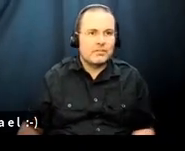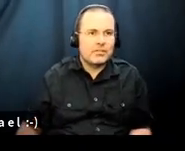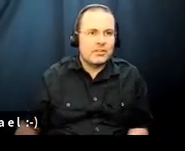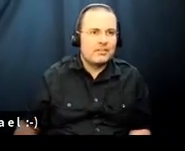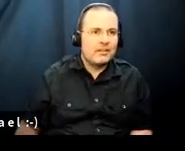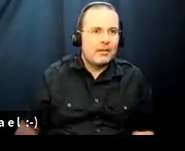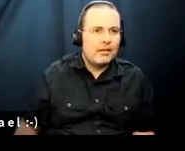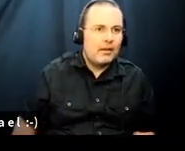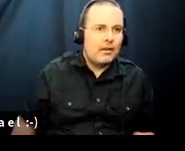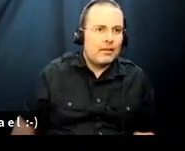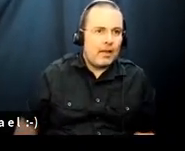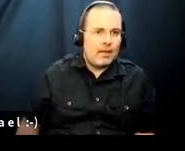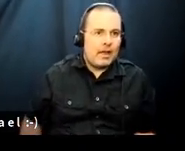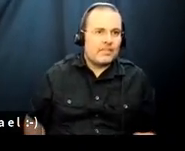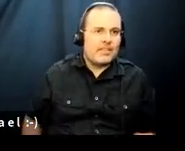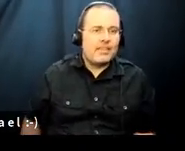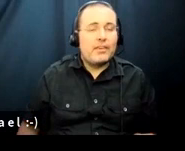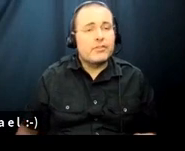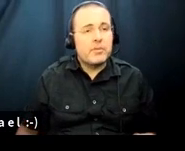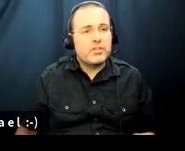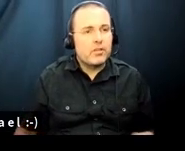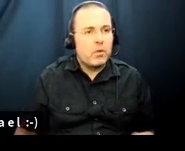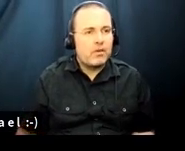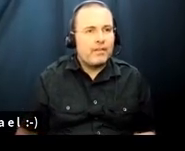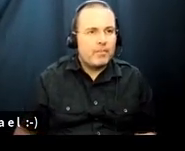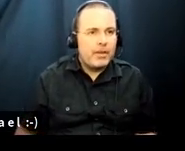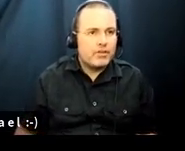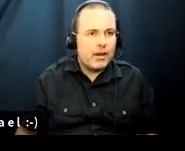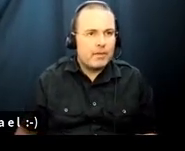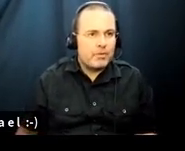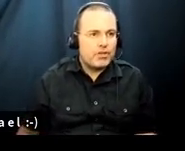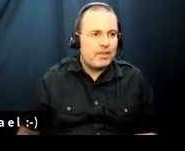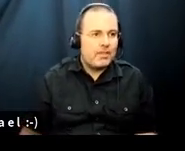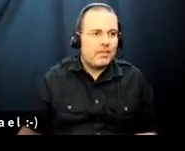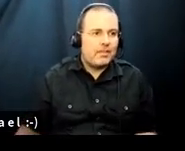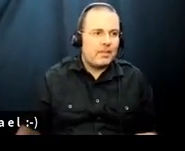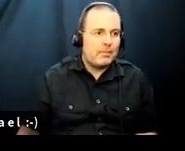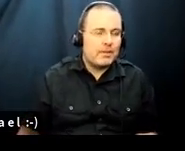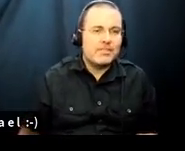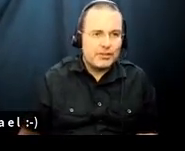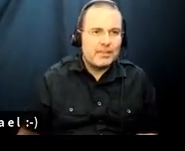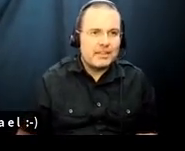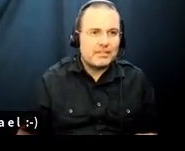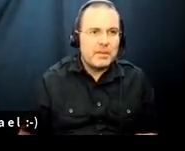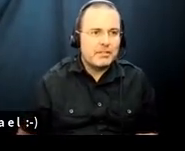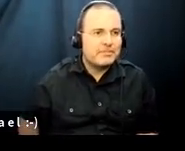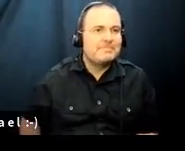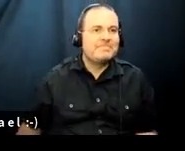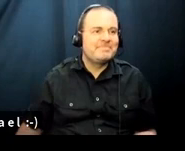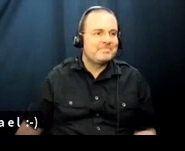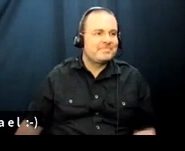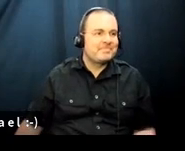That sounds good. And Alvin saying, thank you so much for the wonderful information. I appreciate the presentation. Thanks so